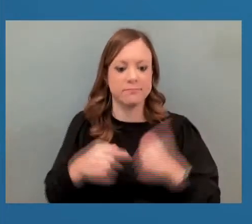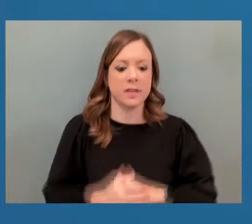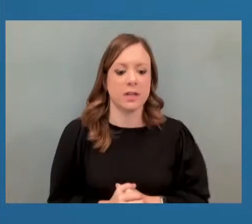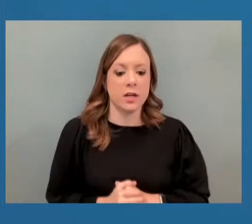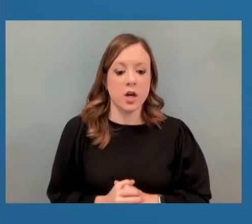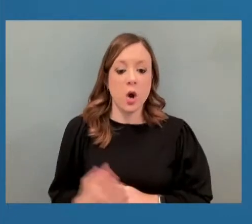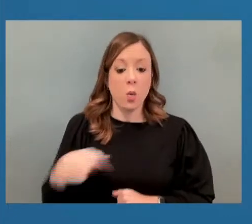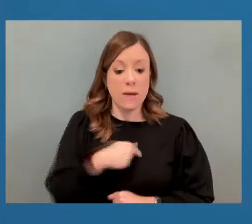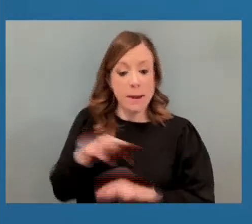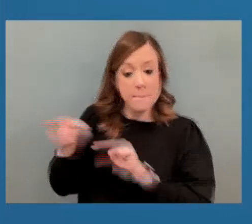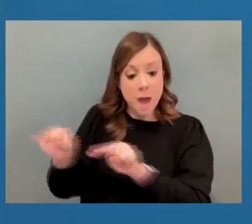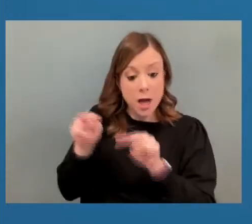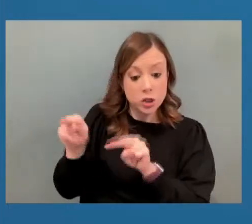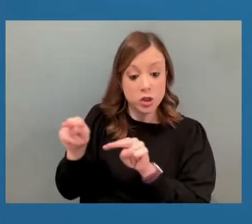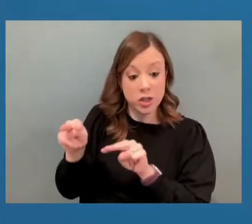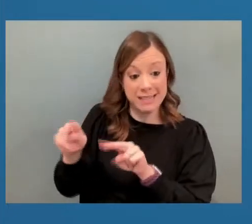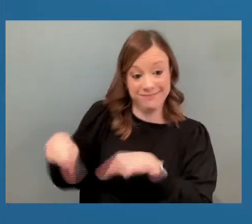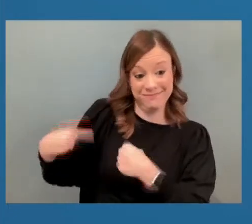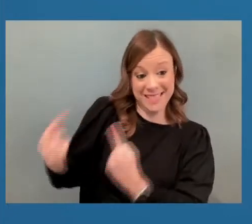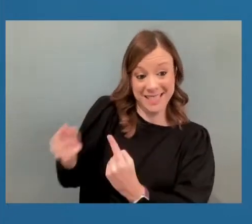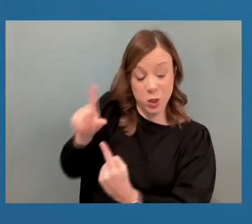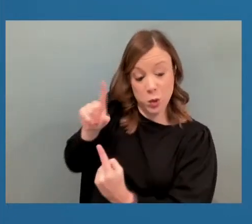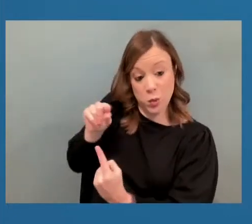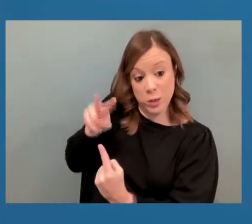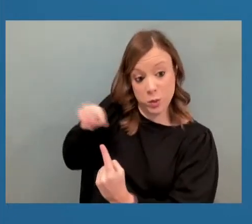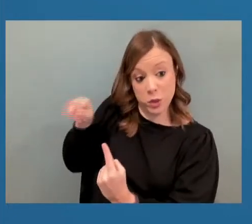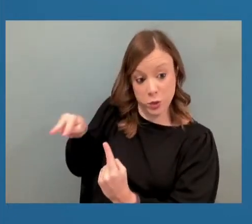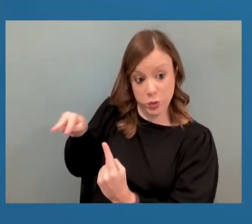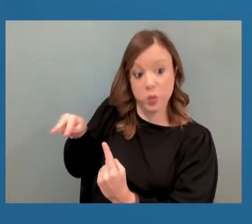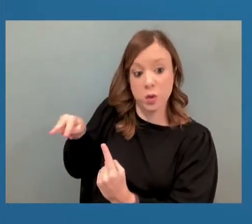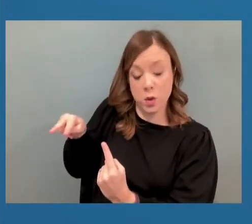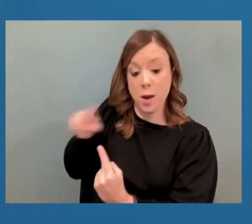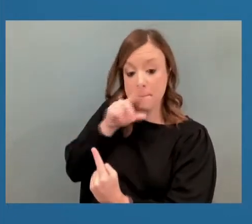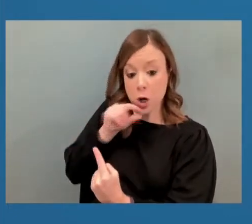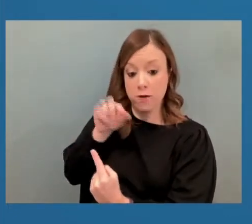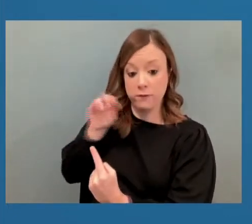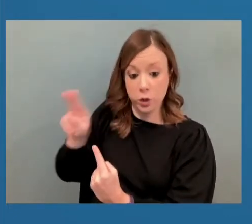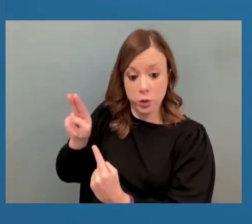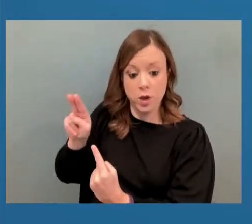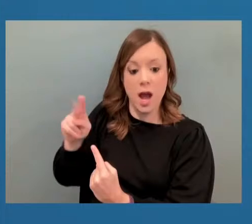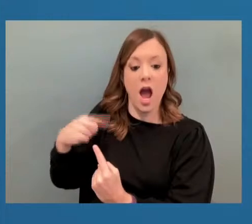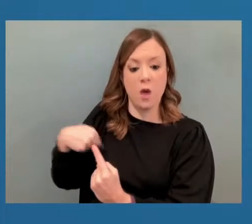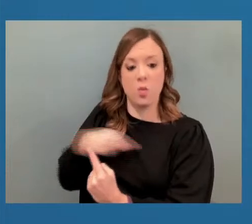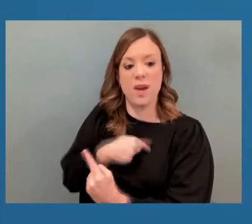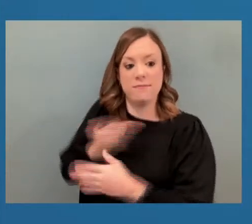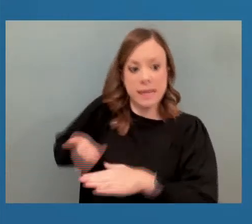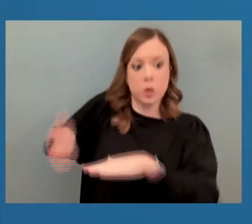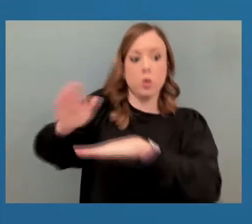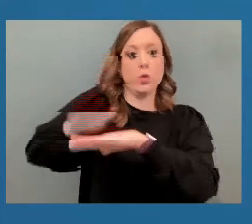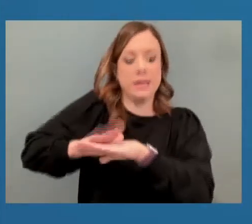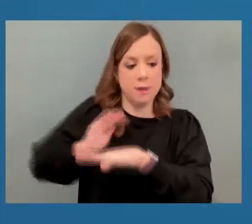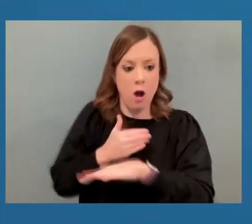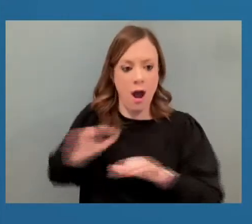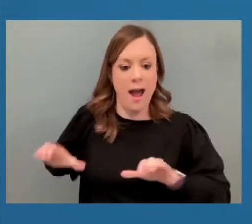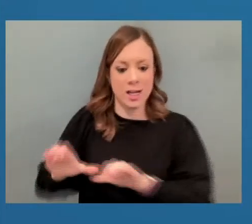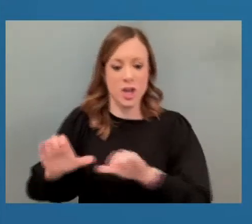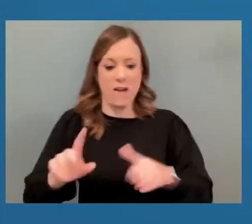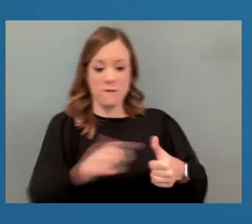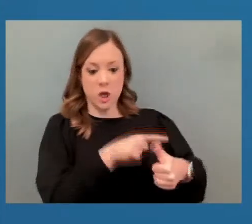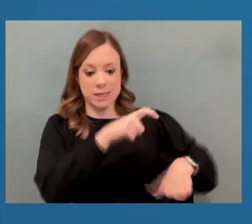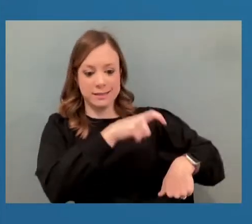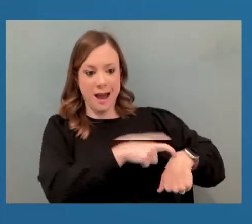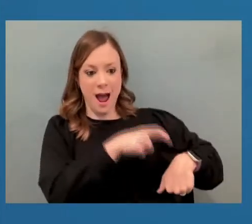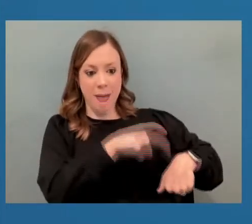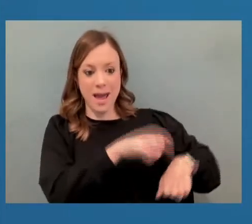ramped up our actions at the very first case of dairy cattle in Texas nearly a year ago